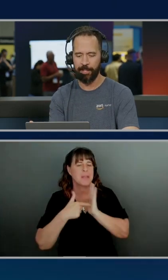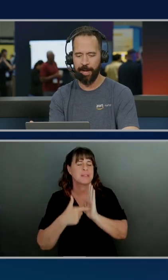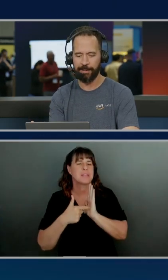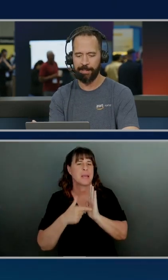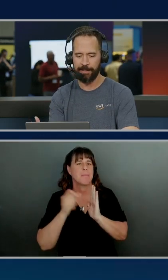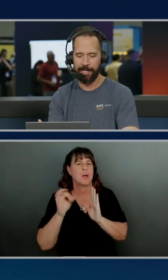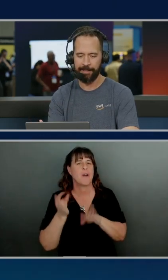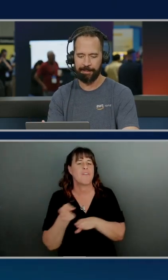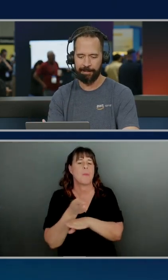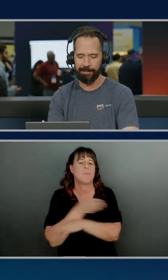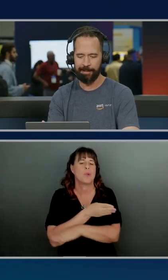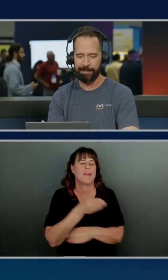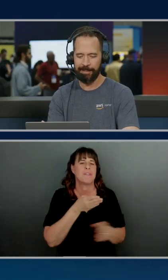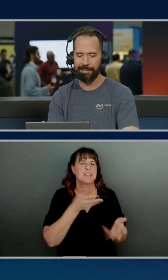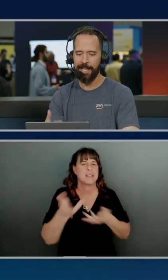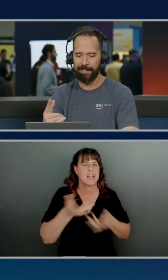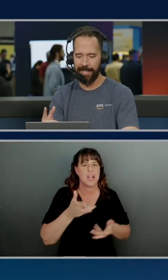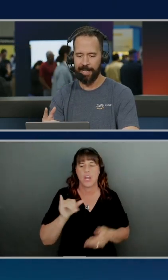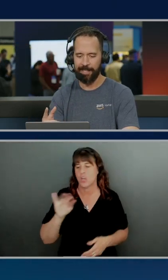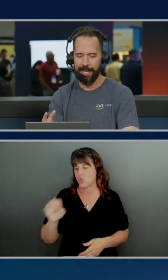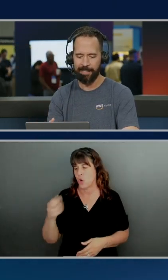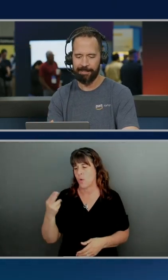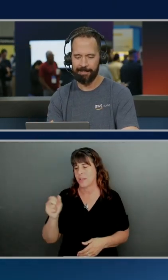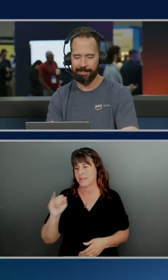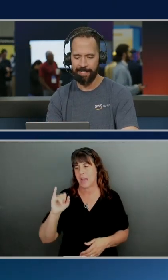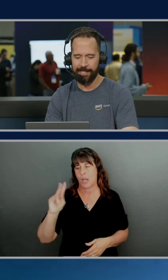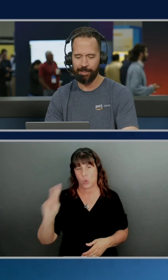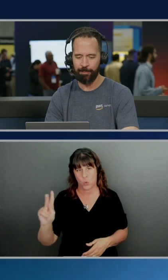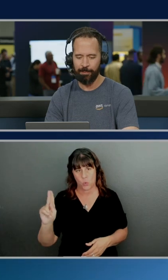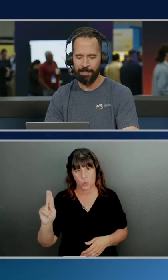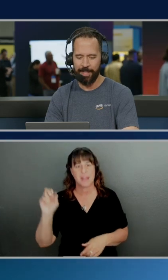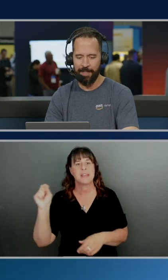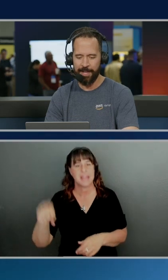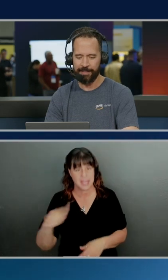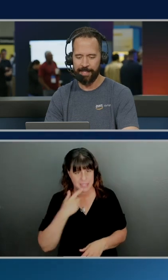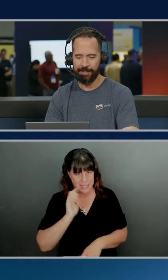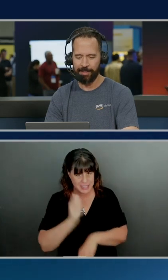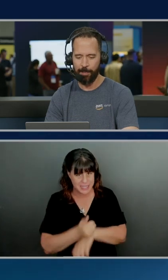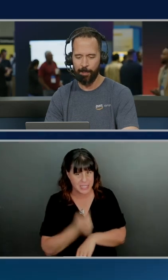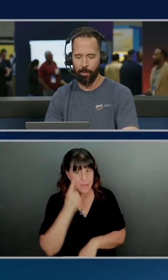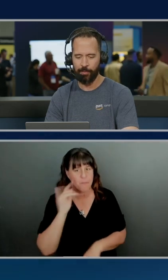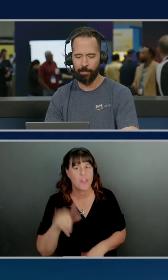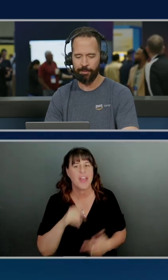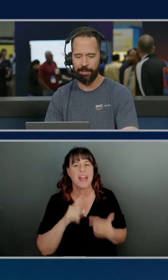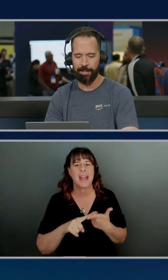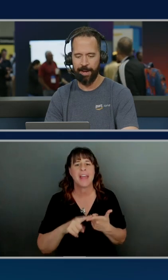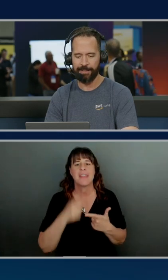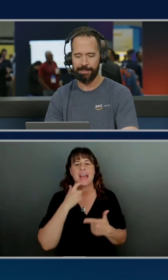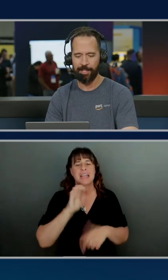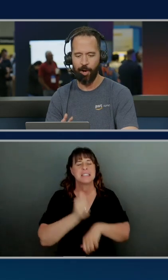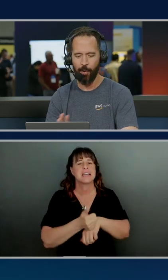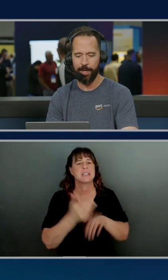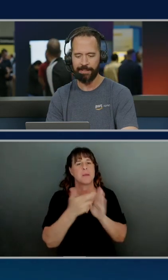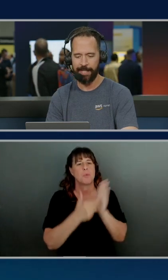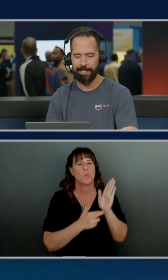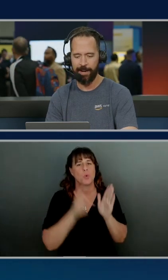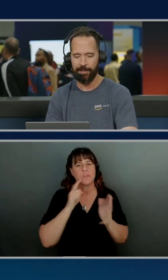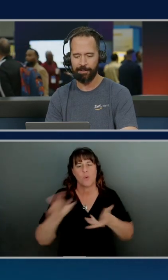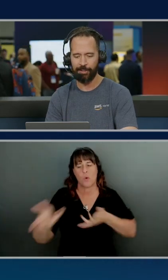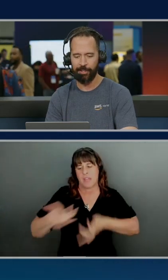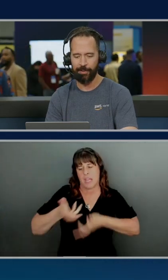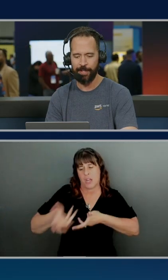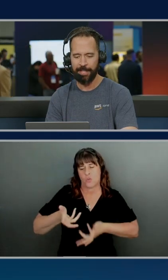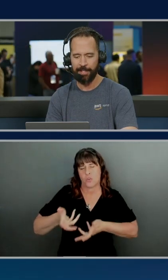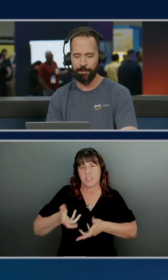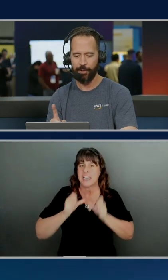previous interaction. That's kind And of Joe is haiku. Exactly. That Okay. kind of sets the stage. And then it sets some important rules for the interactions. Always stay in the